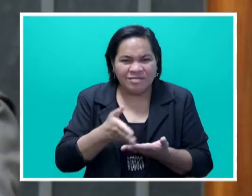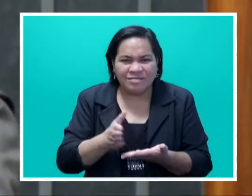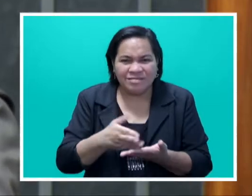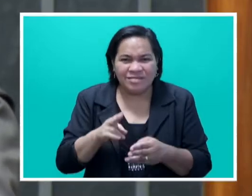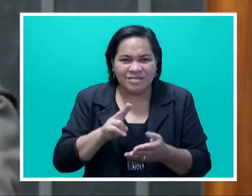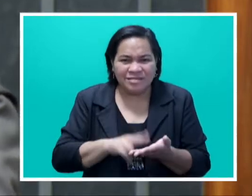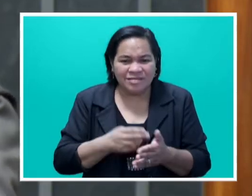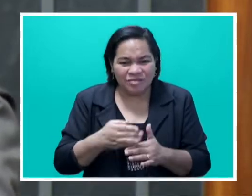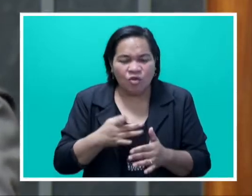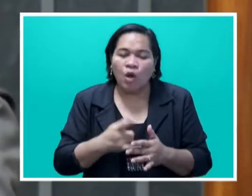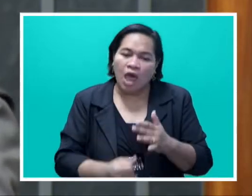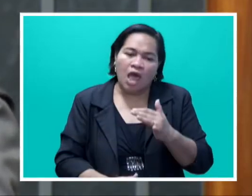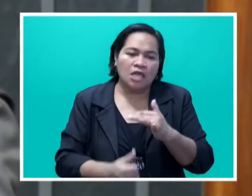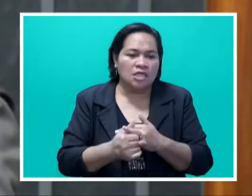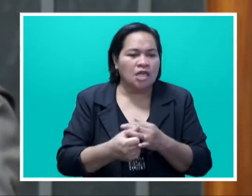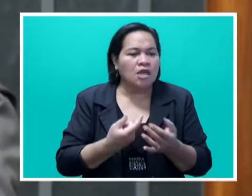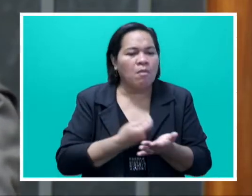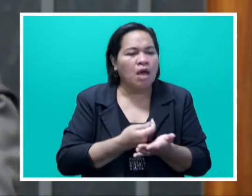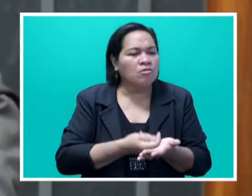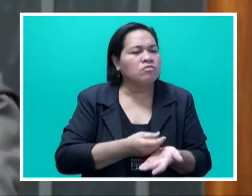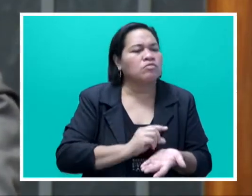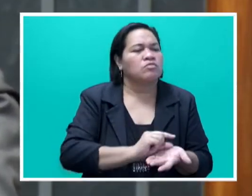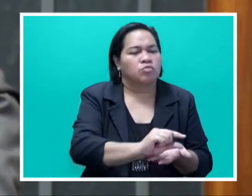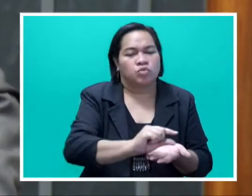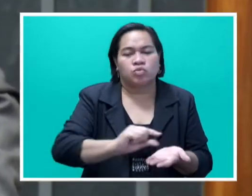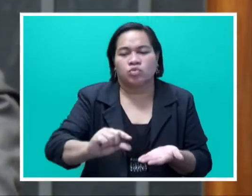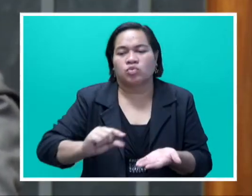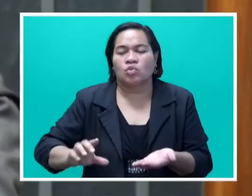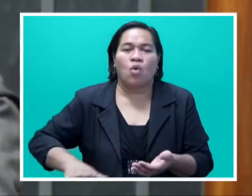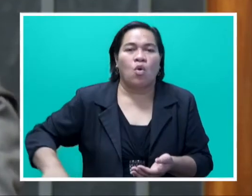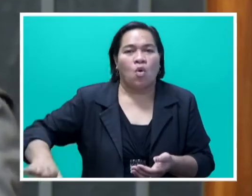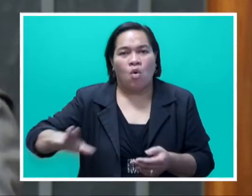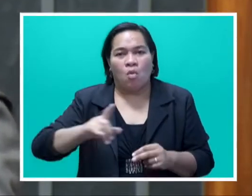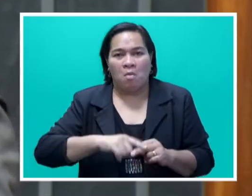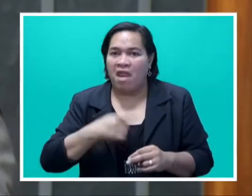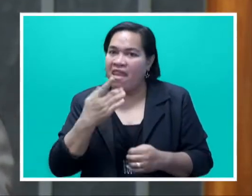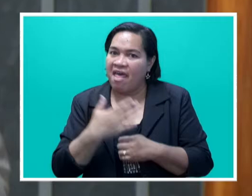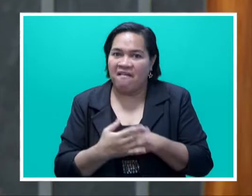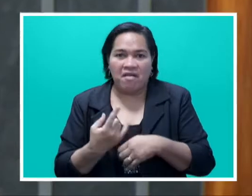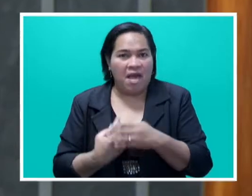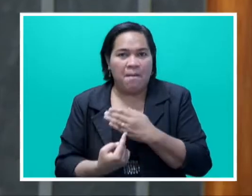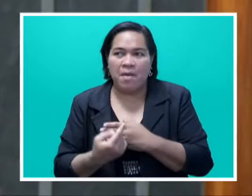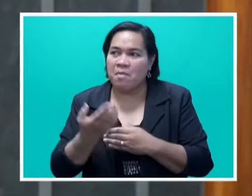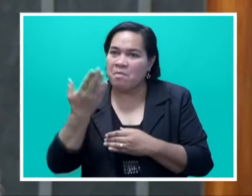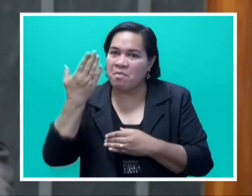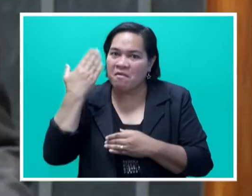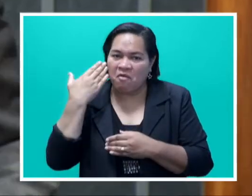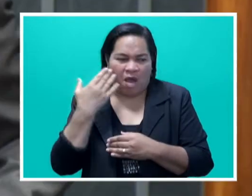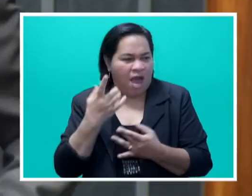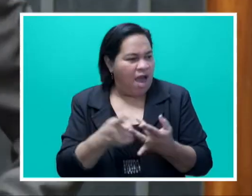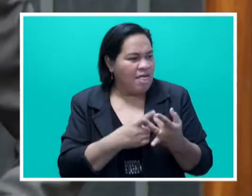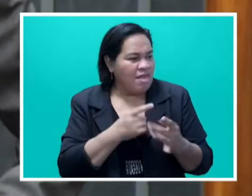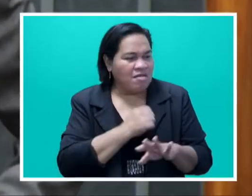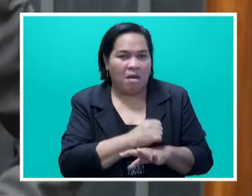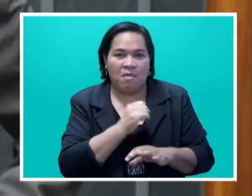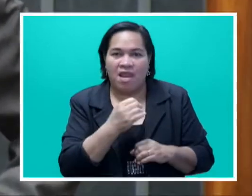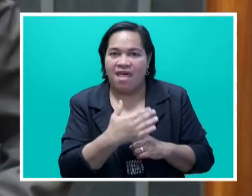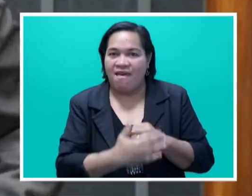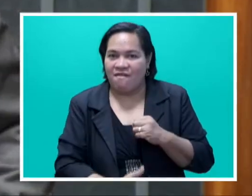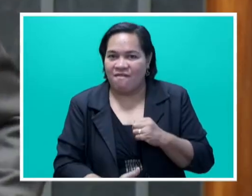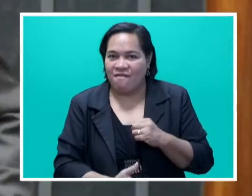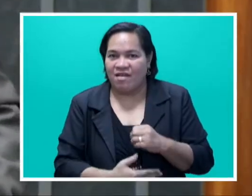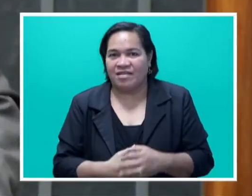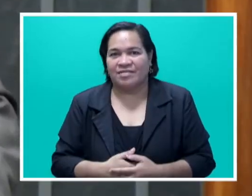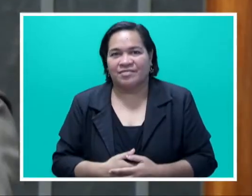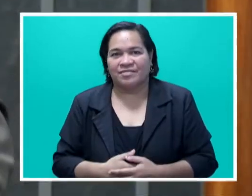various funding options. This has never happened, Mr. Speaker, before in Fiji under any other government. Not in terms